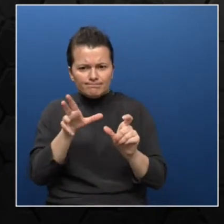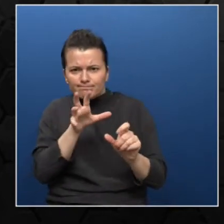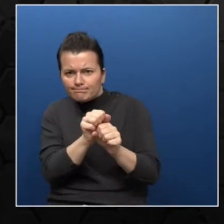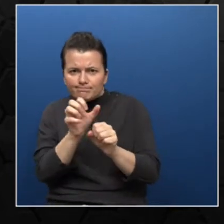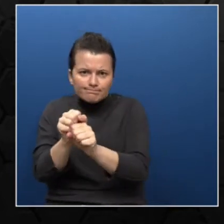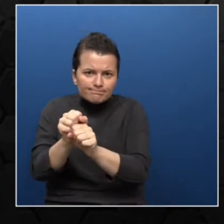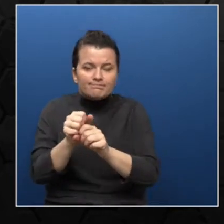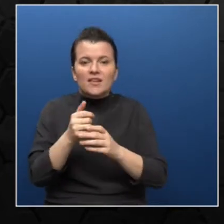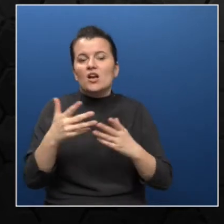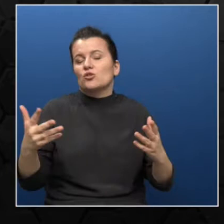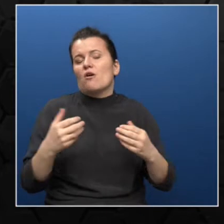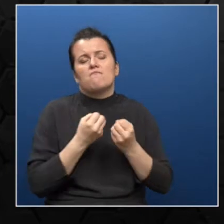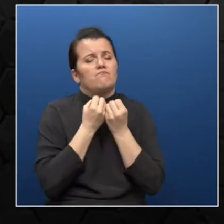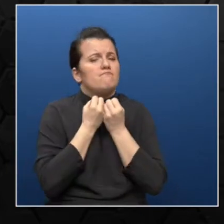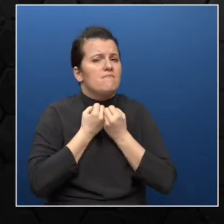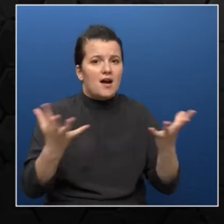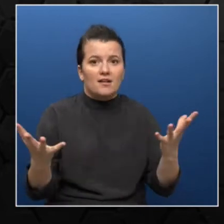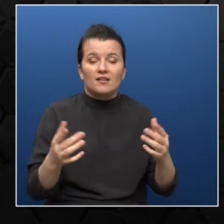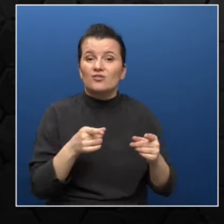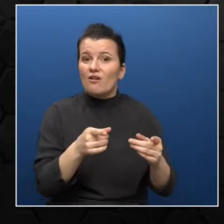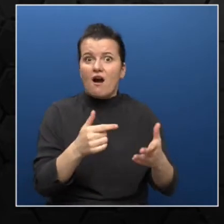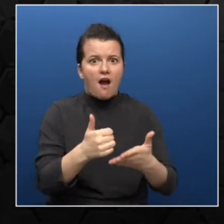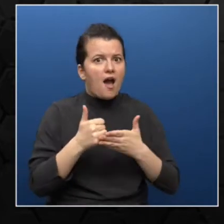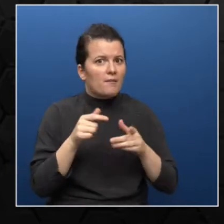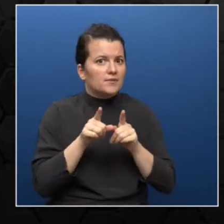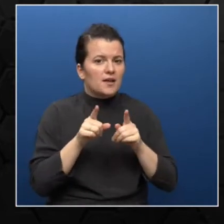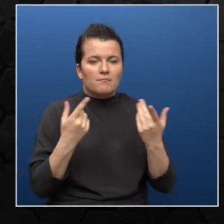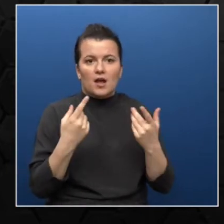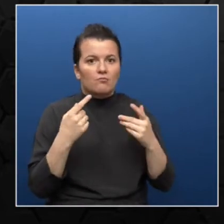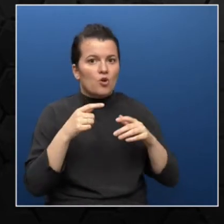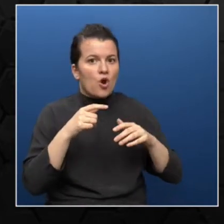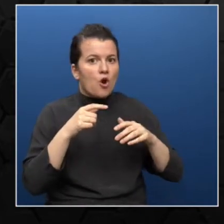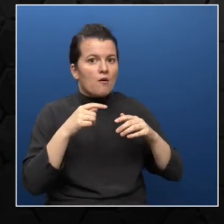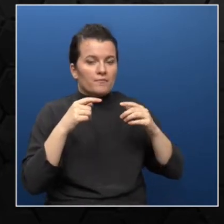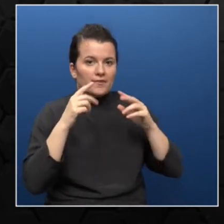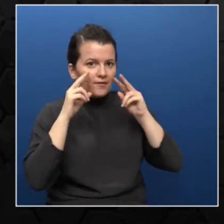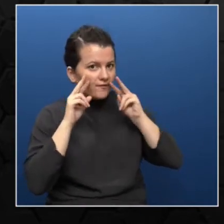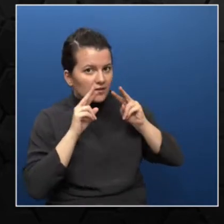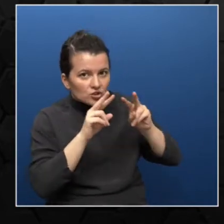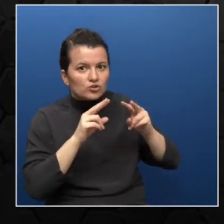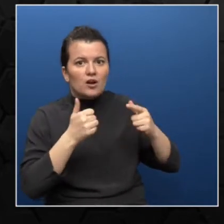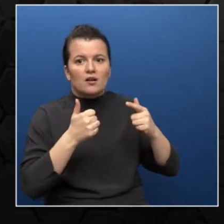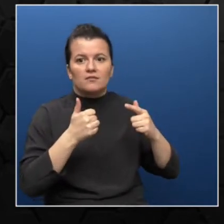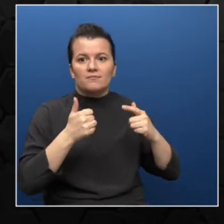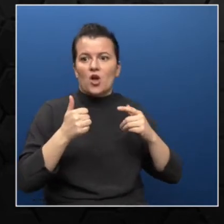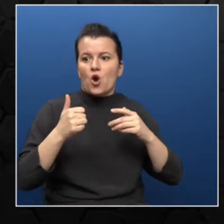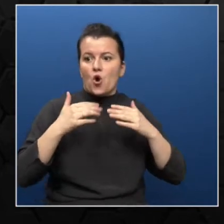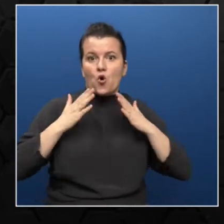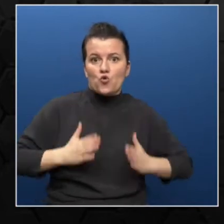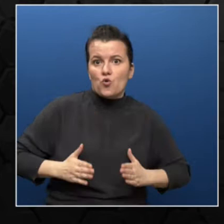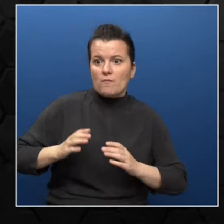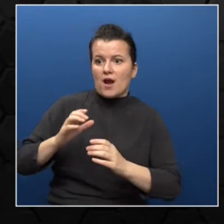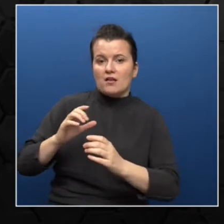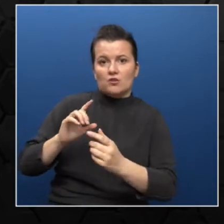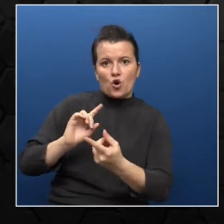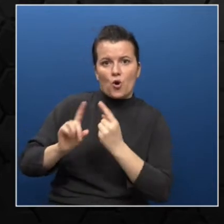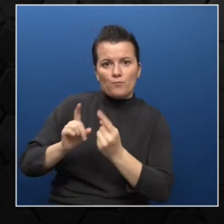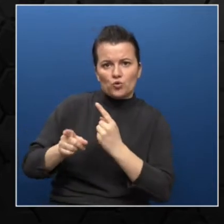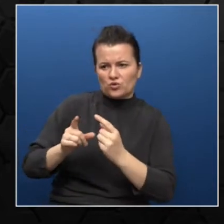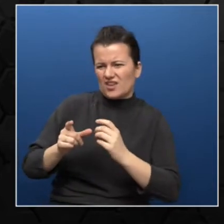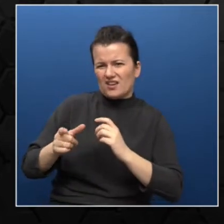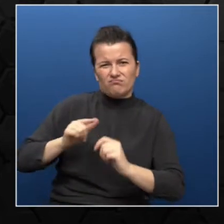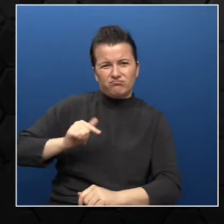amazing areas of research like computer vision, human-computer interaction, and AI chatbots, robotics, and